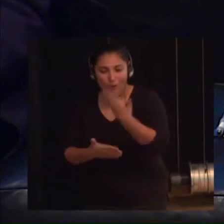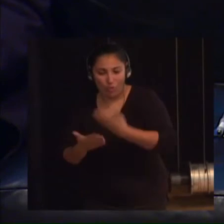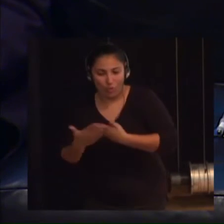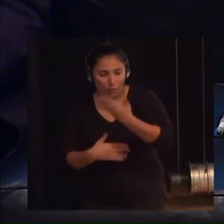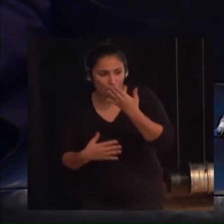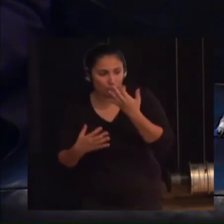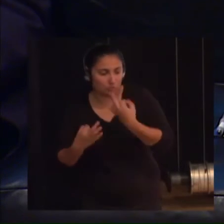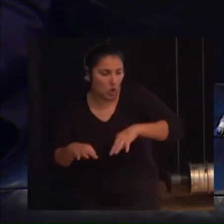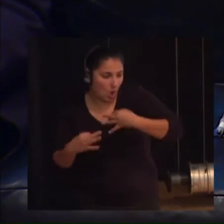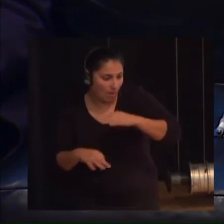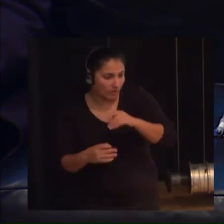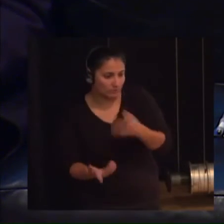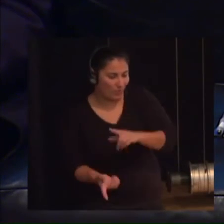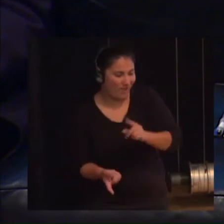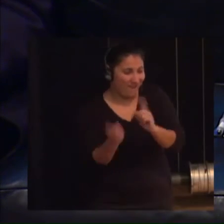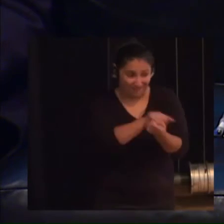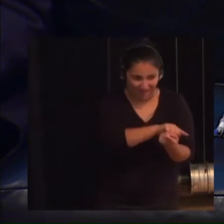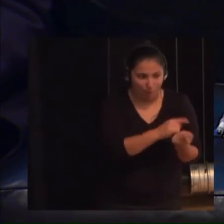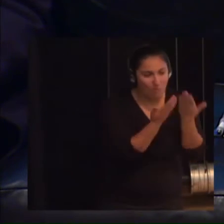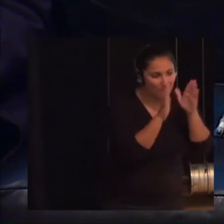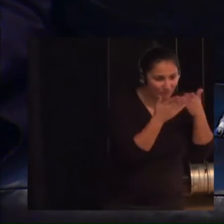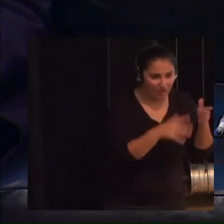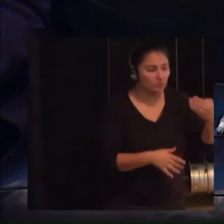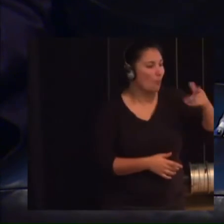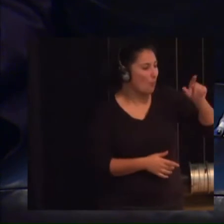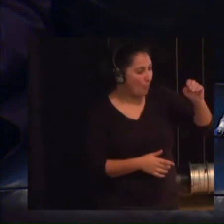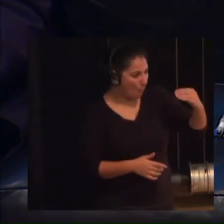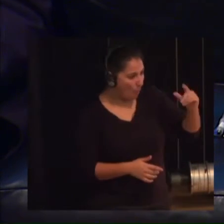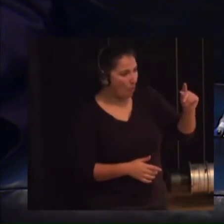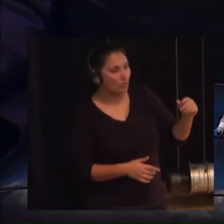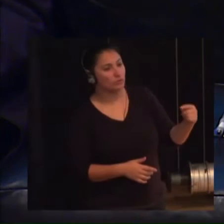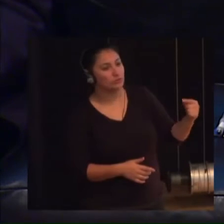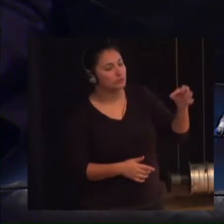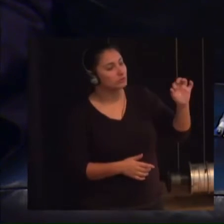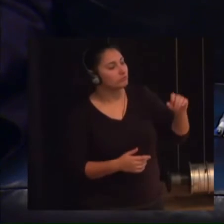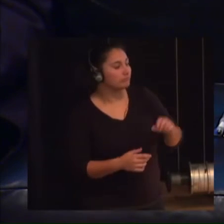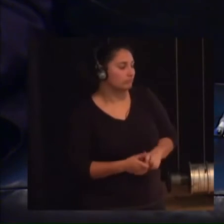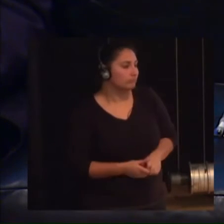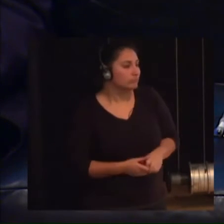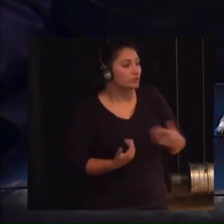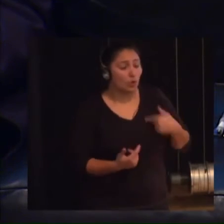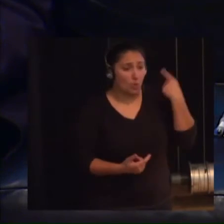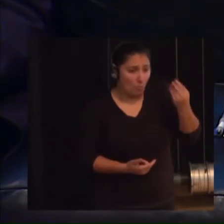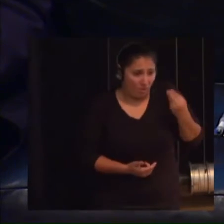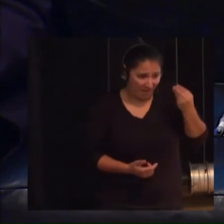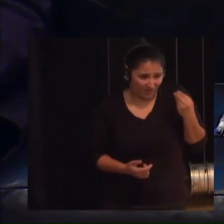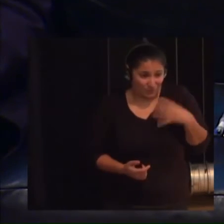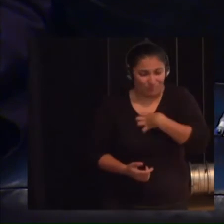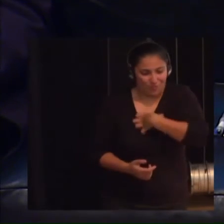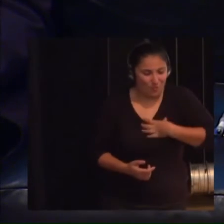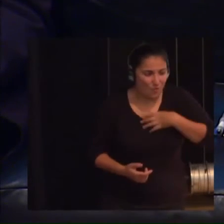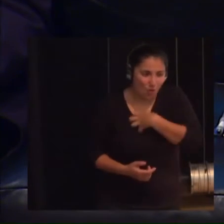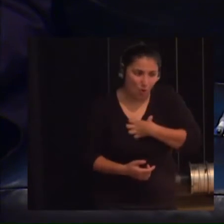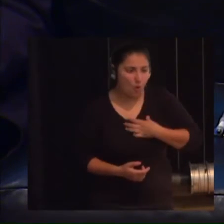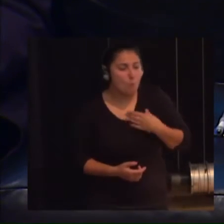going. I do think there would be a very interesting role for some kind of, you know, guiding force in